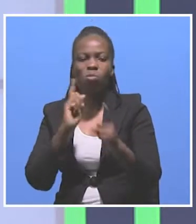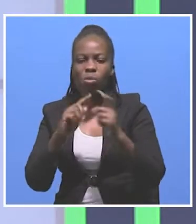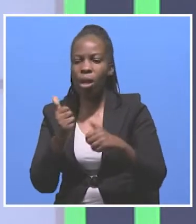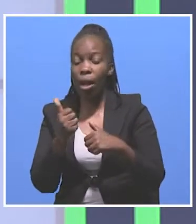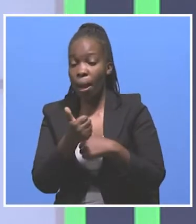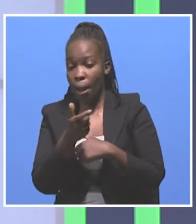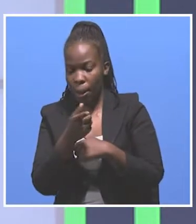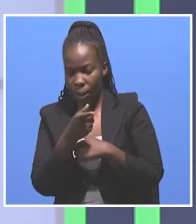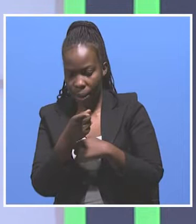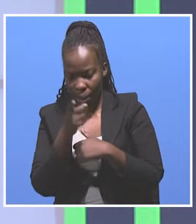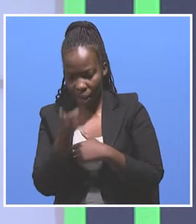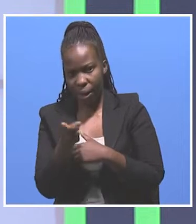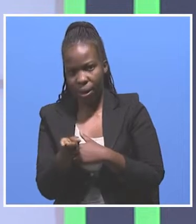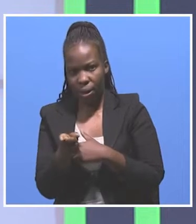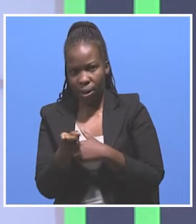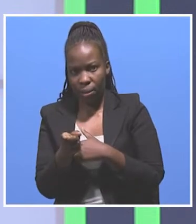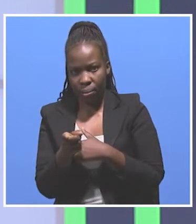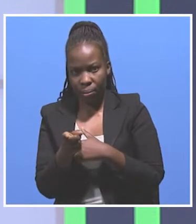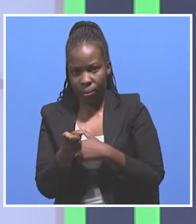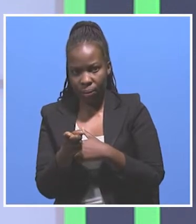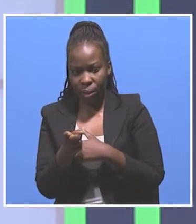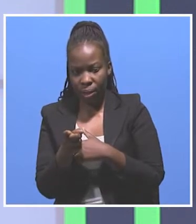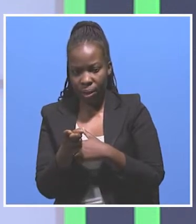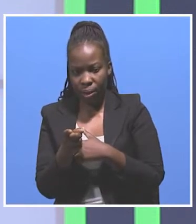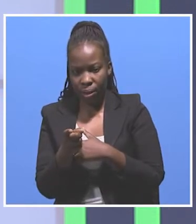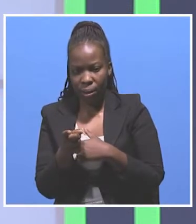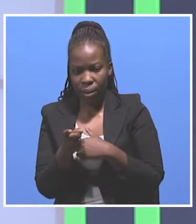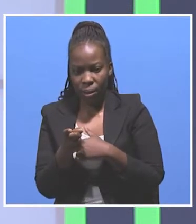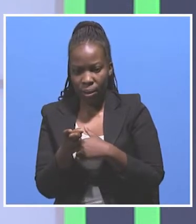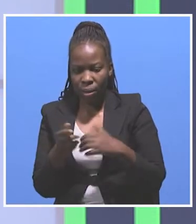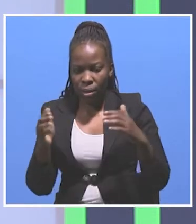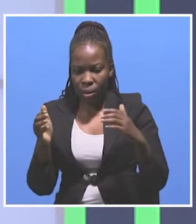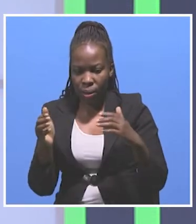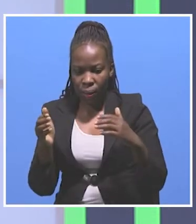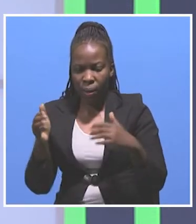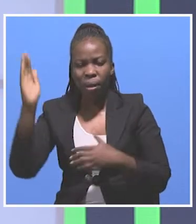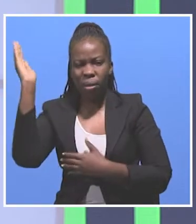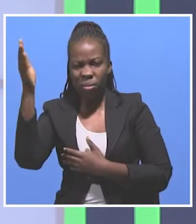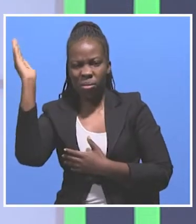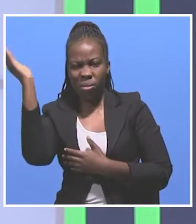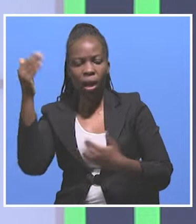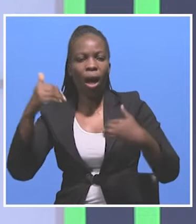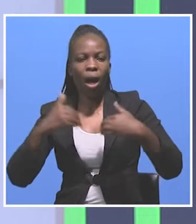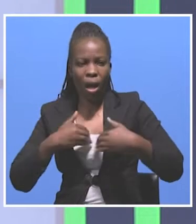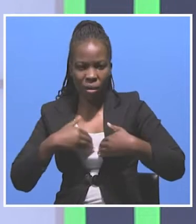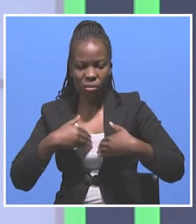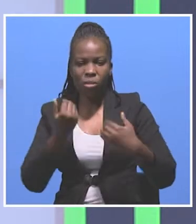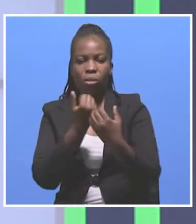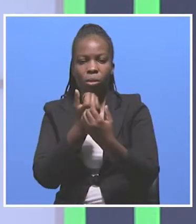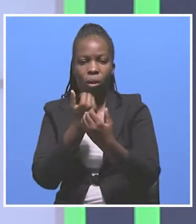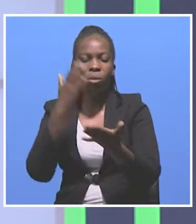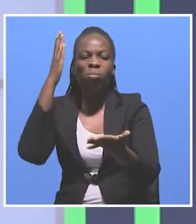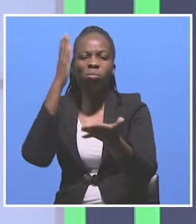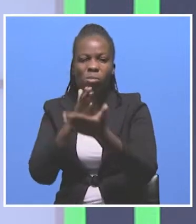main subject we are looking at. The campaign we have is to prevent unsafe miscarriages, unsafe